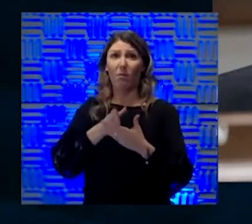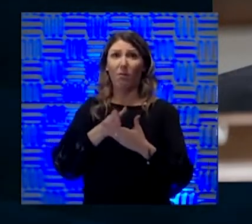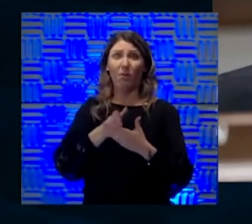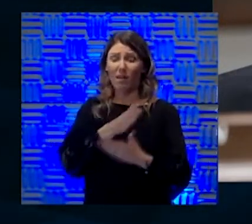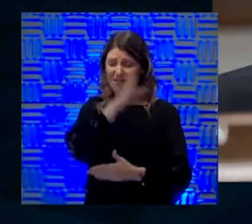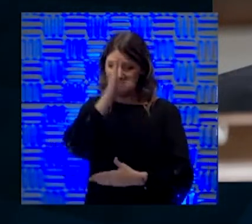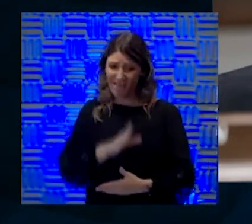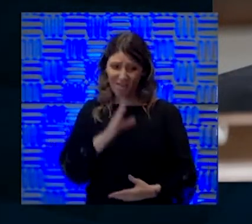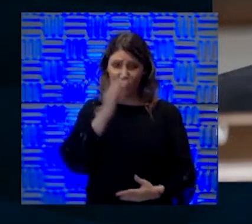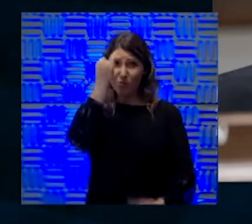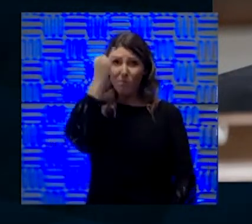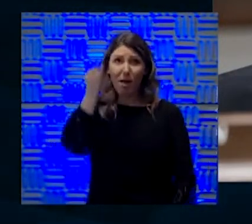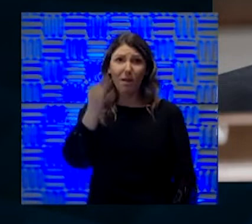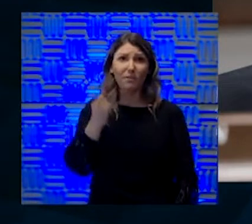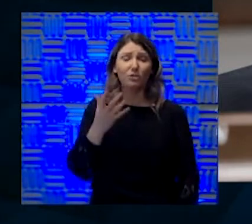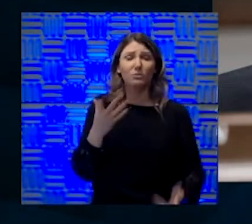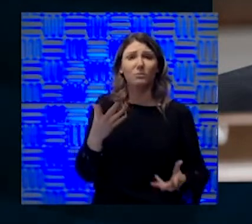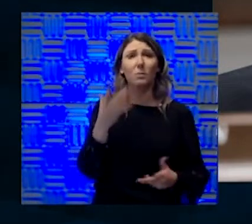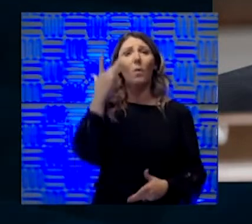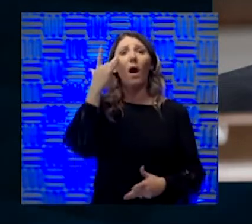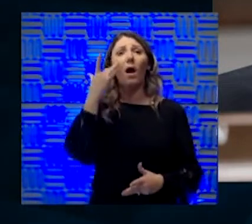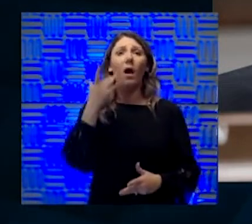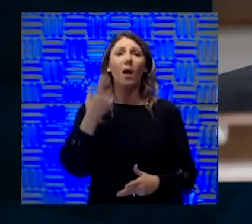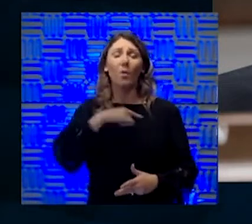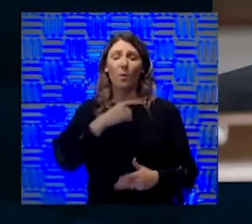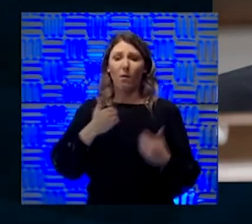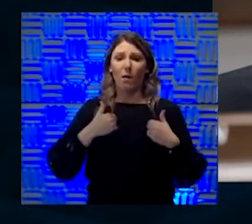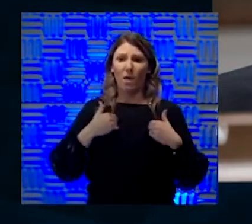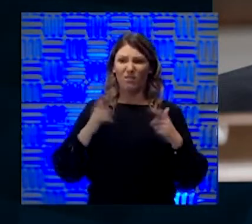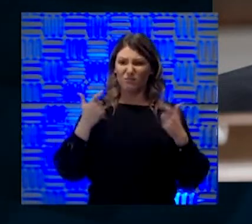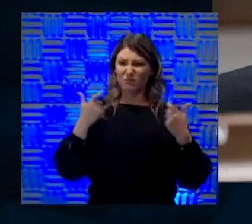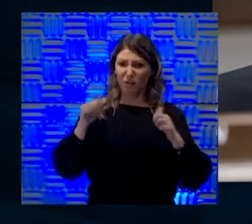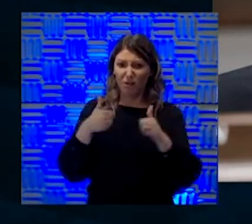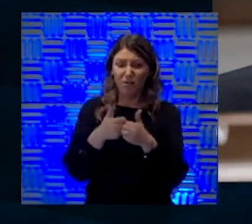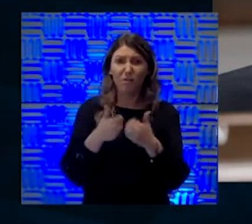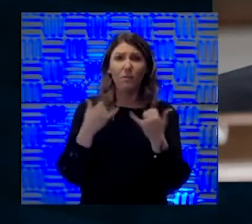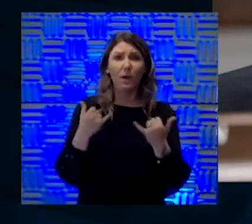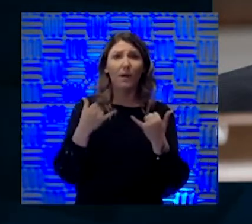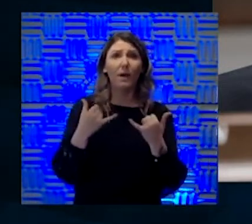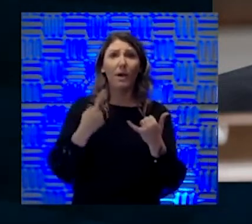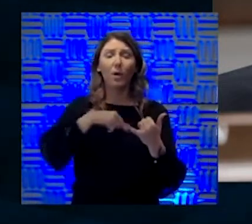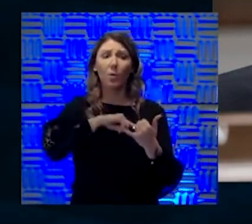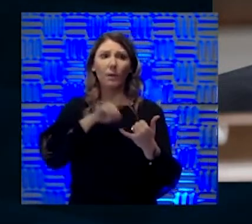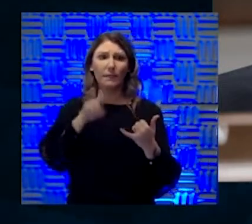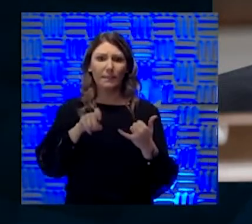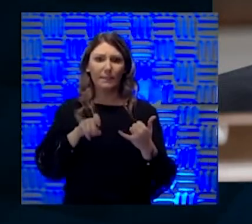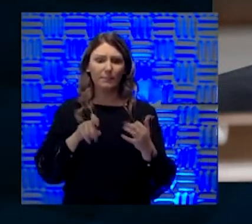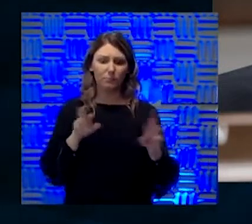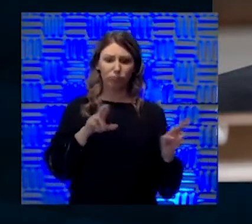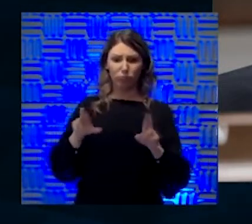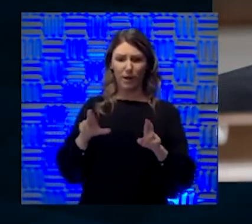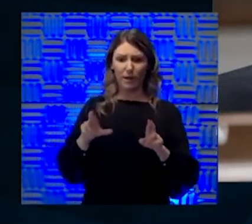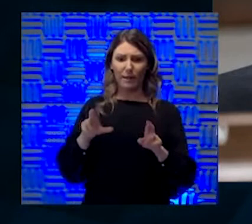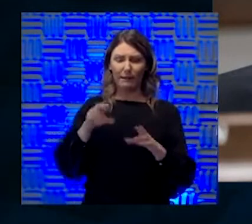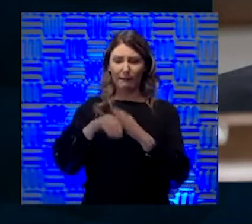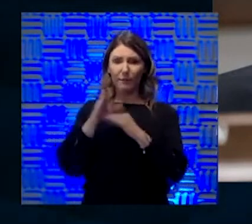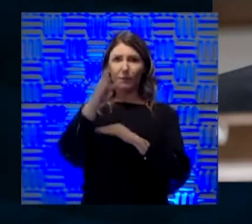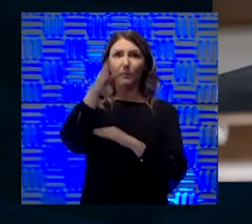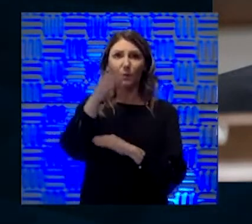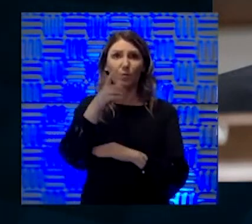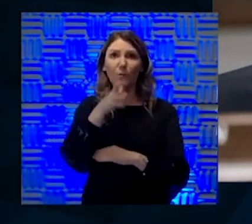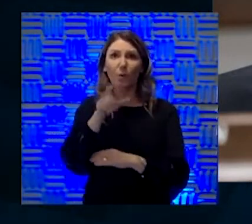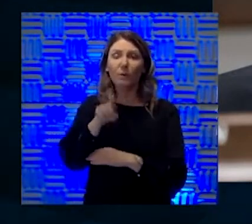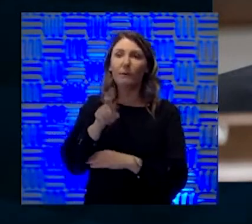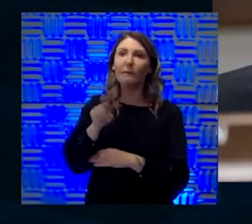satisfactory, all because we have this great challenge now. We need to get ourselves in a position in which we don't, in the future, have to